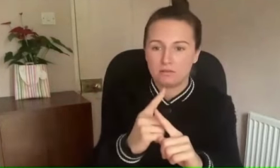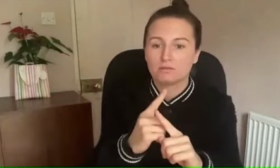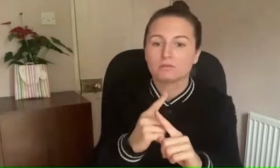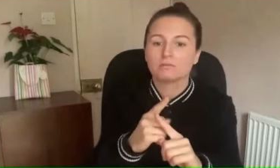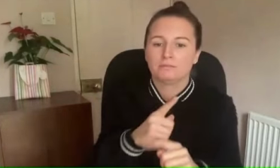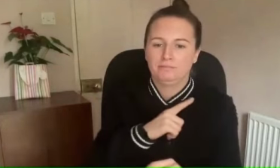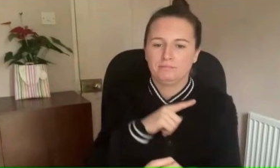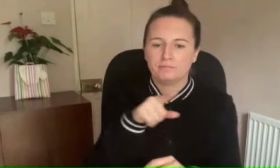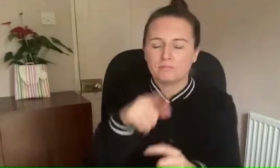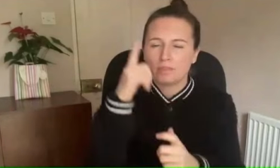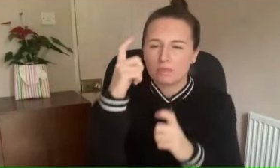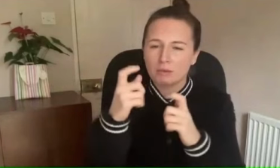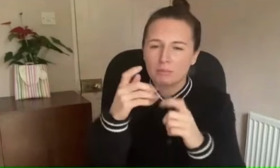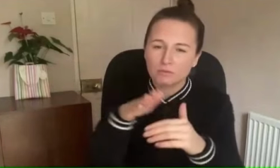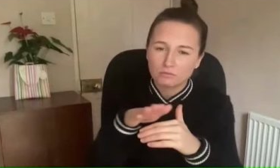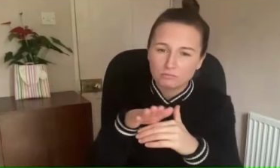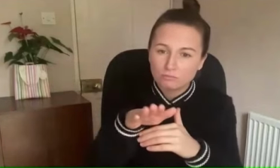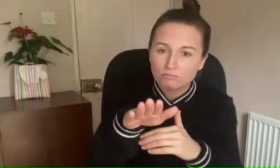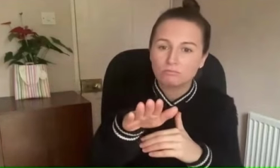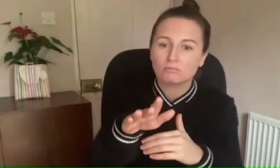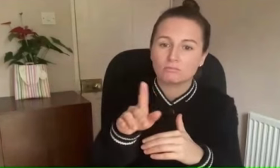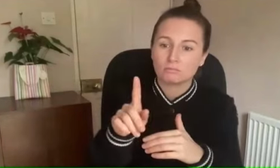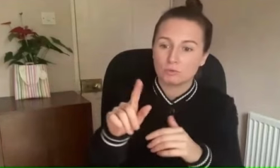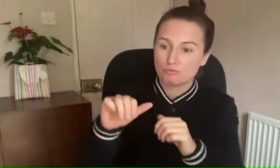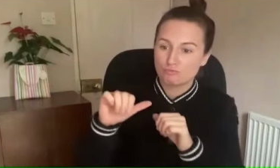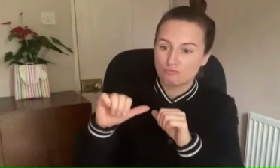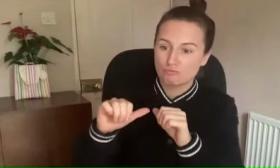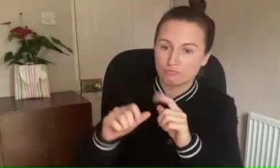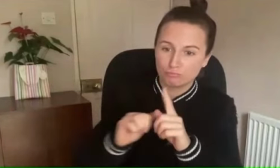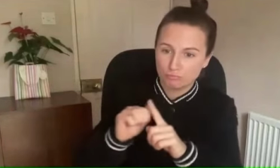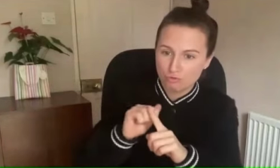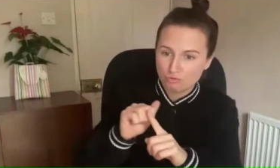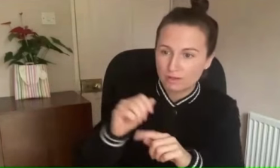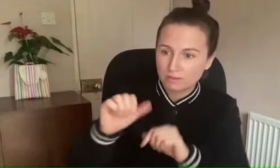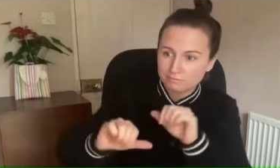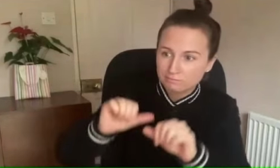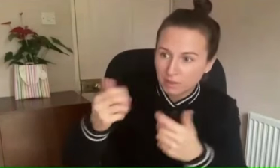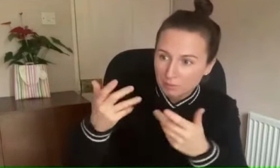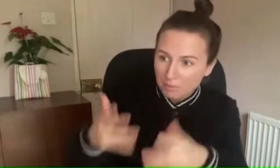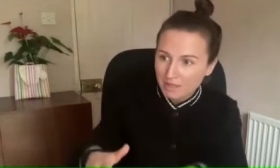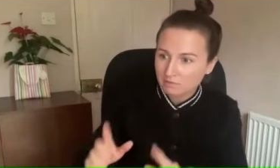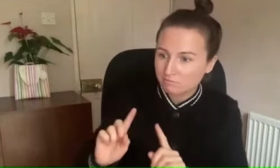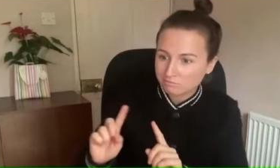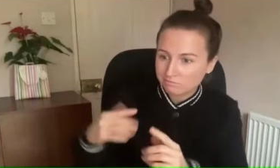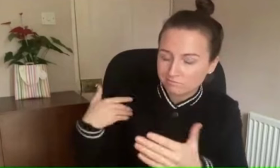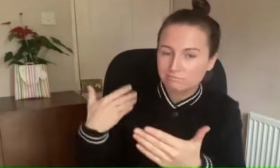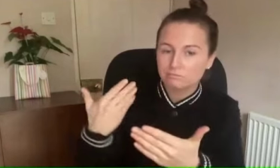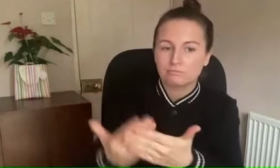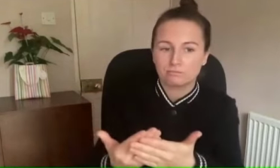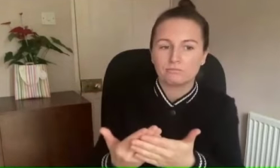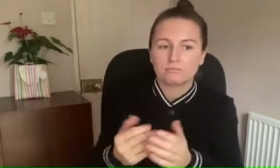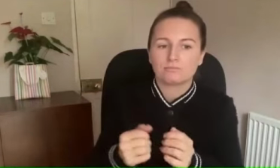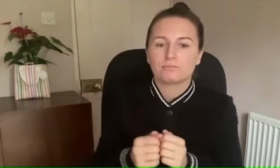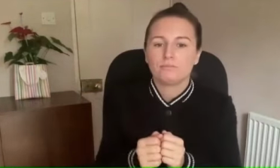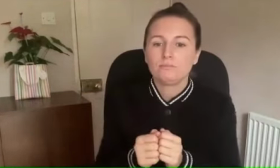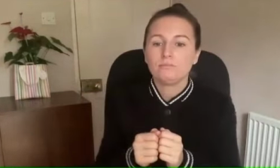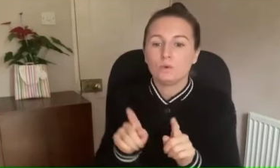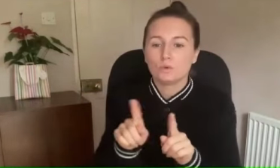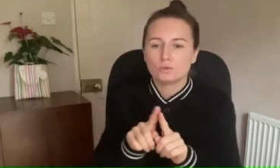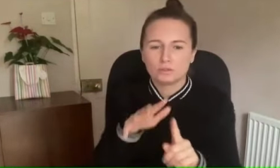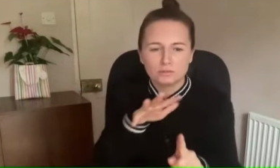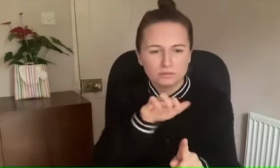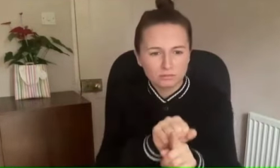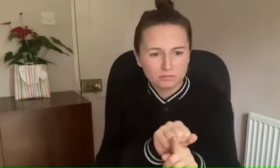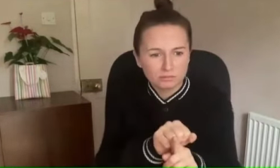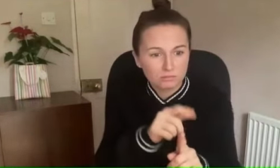reflect again on the criteria, you'll be able to think about the journey you're on and the progress you've made. It's important